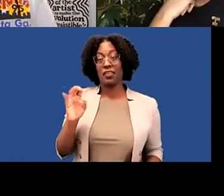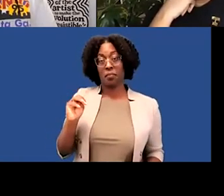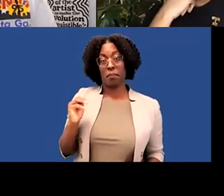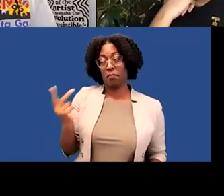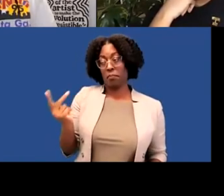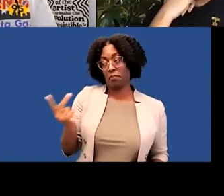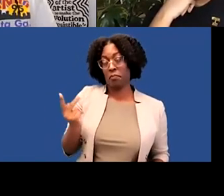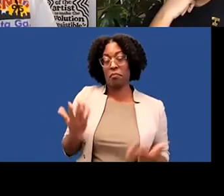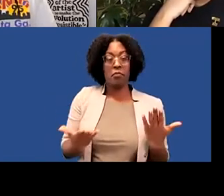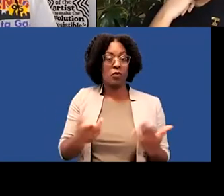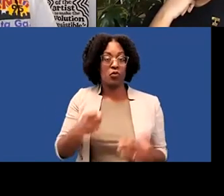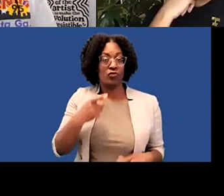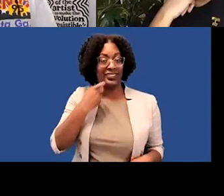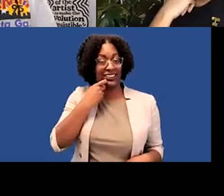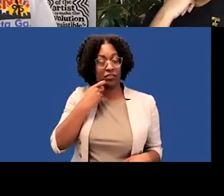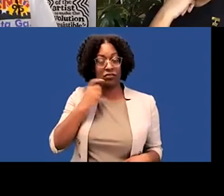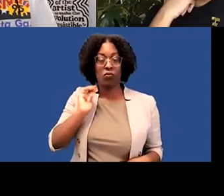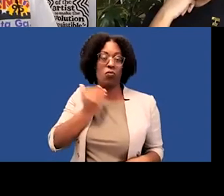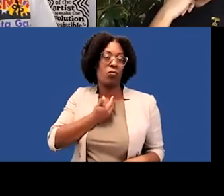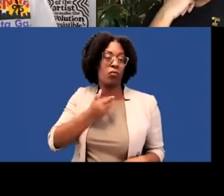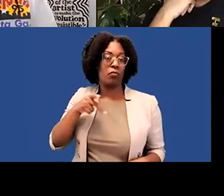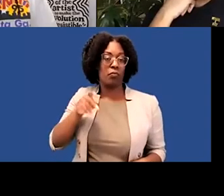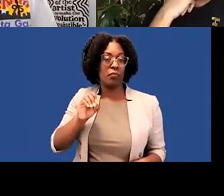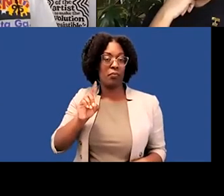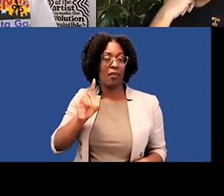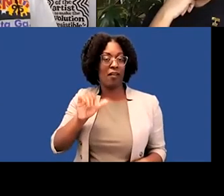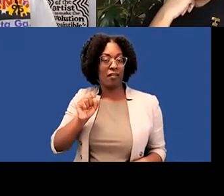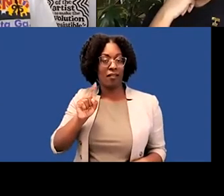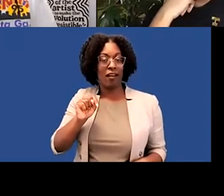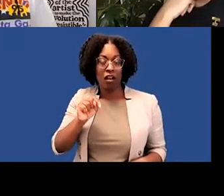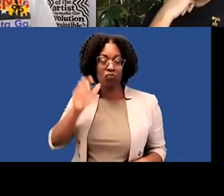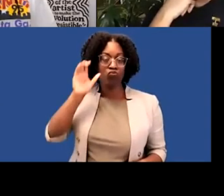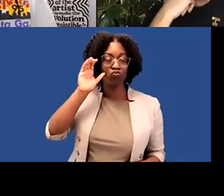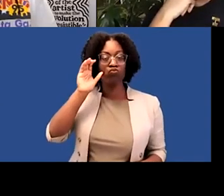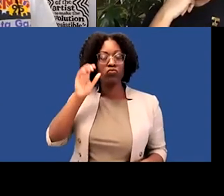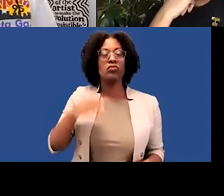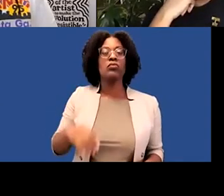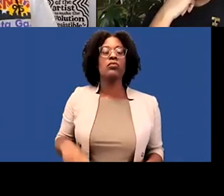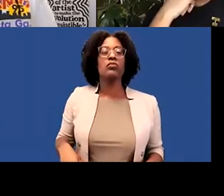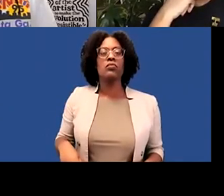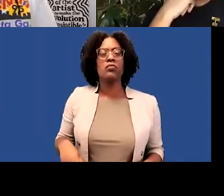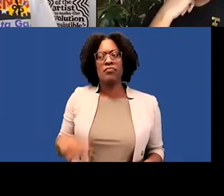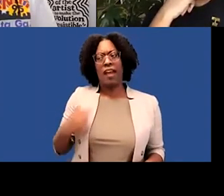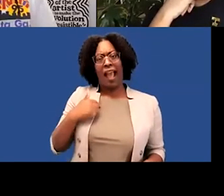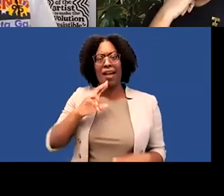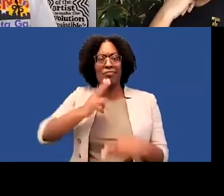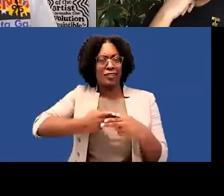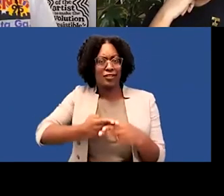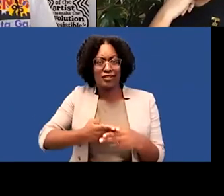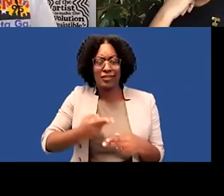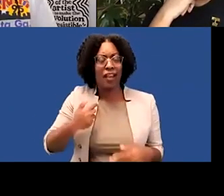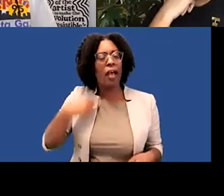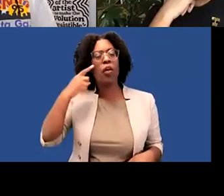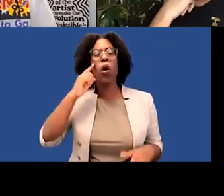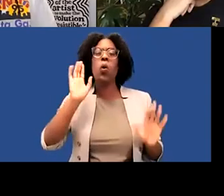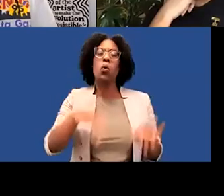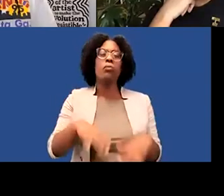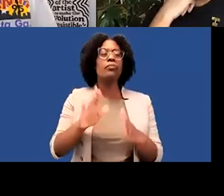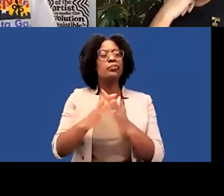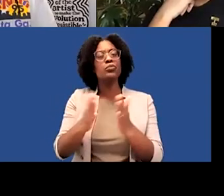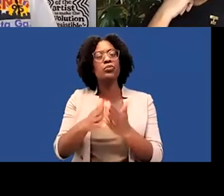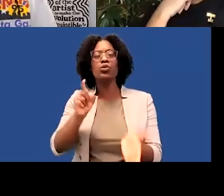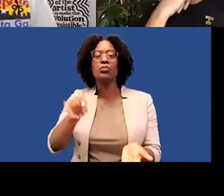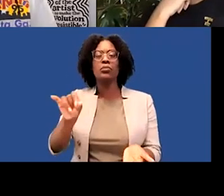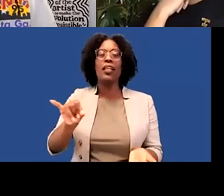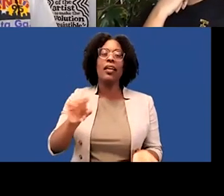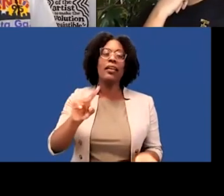when we first came together, I was thinking really small for the book. I was thinking, oh, it should be a zine or like a Tumblr or some ephemeral one-off thing. And